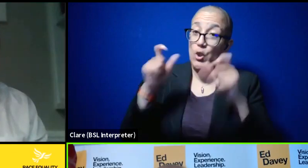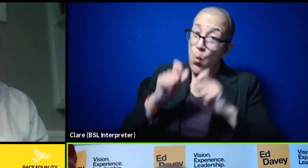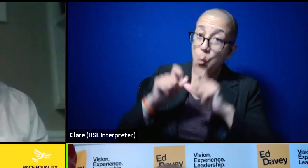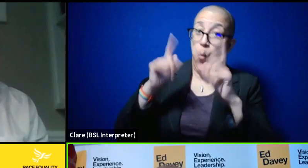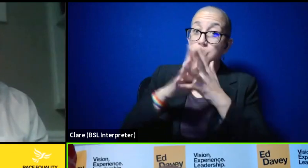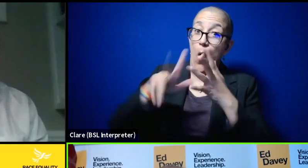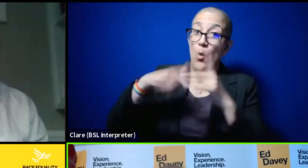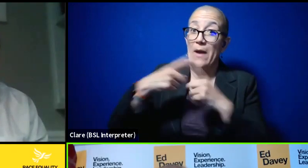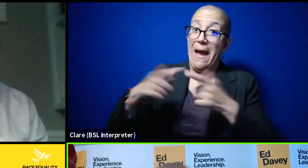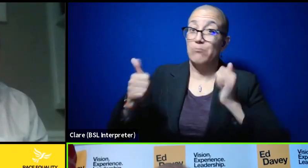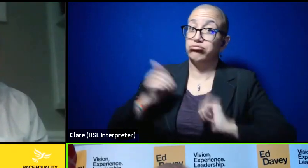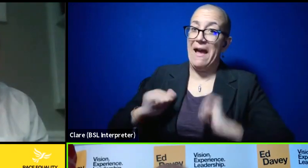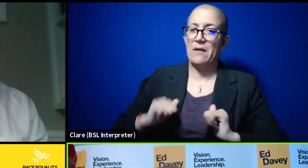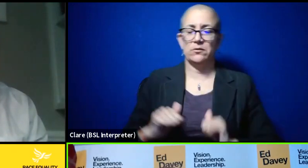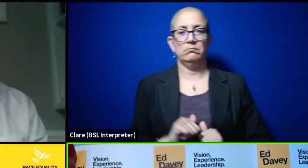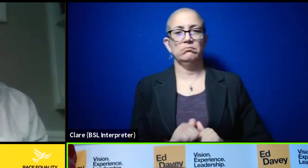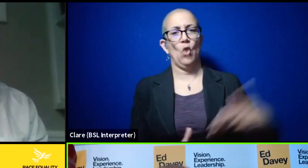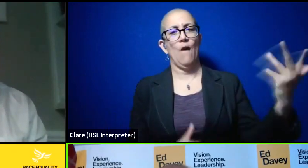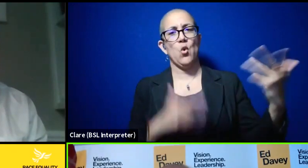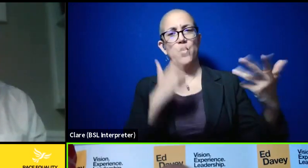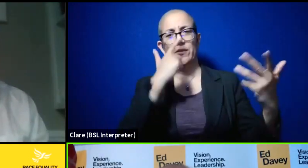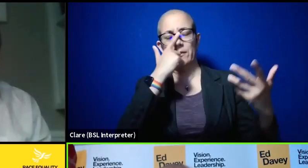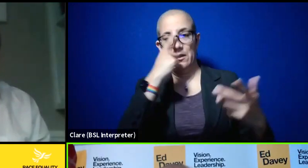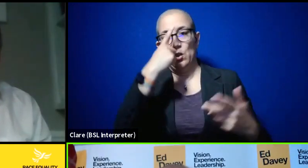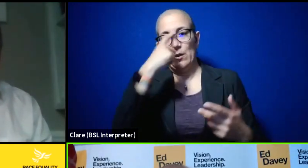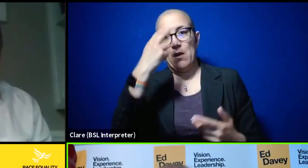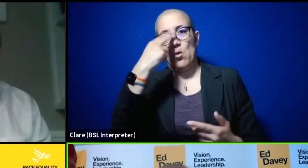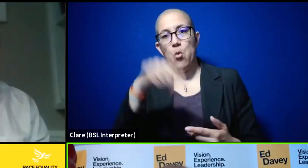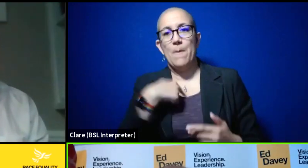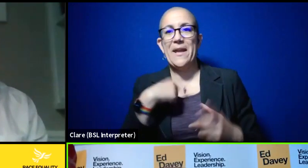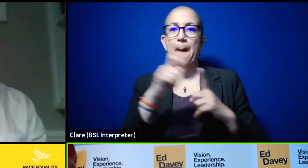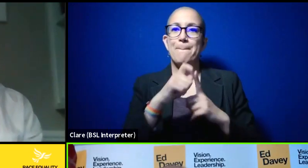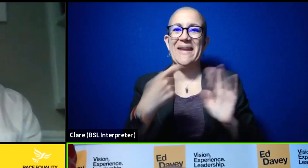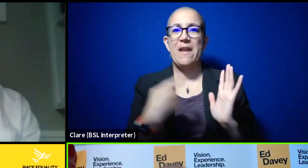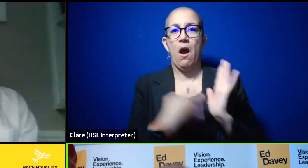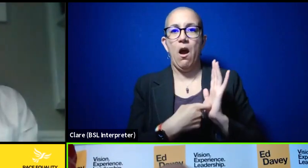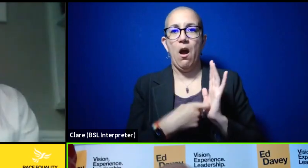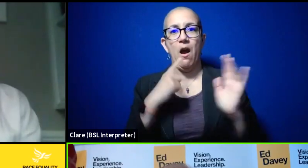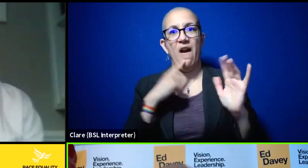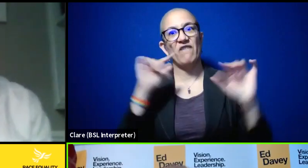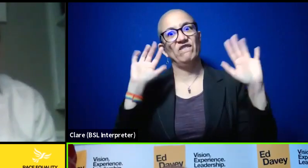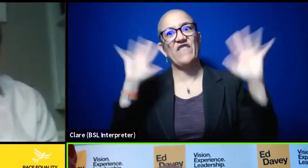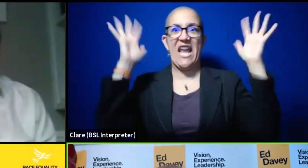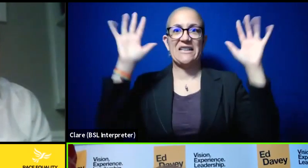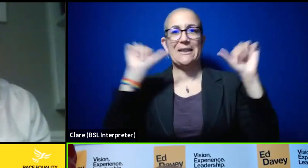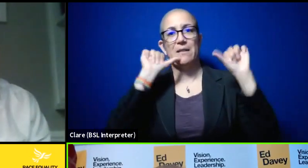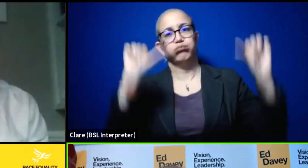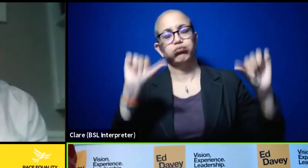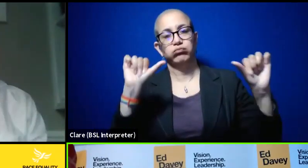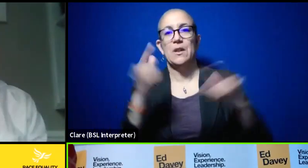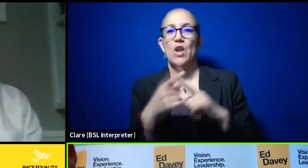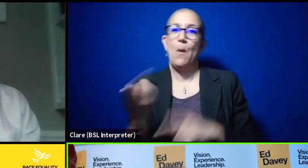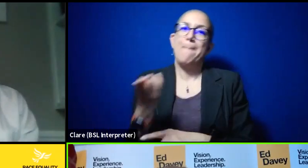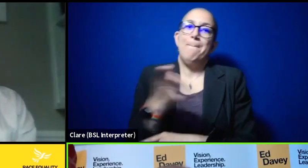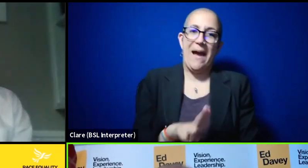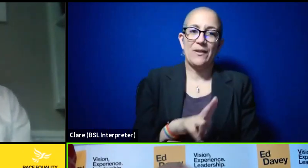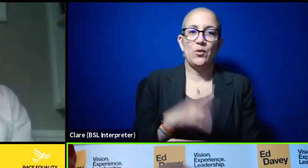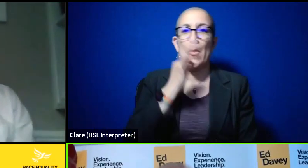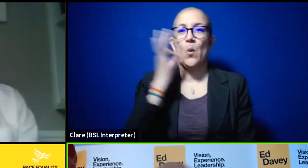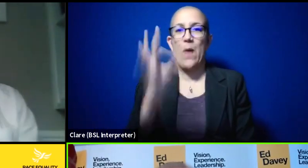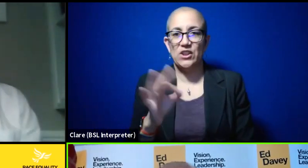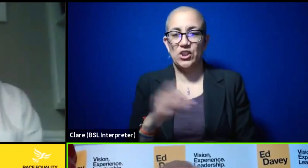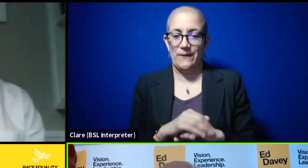course. But you can also call me a PR fanatic, going back to the actual question. Because